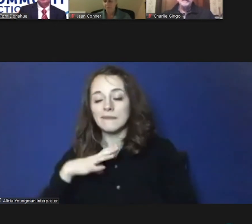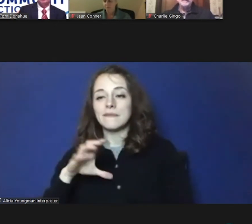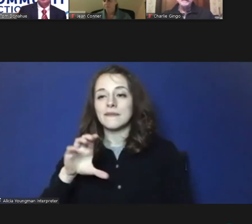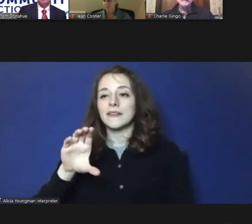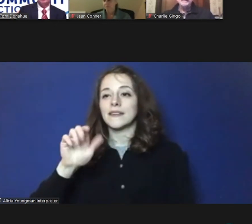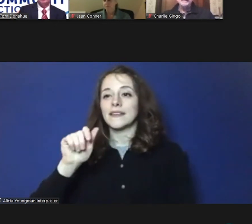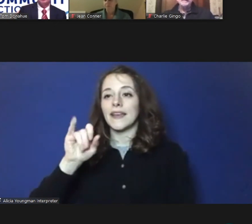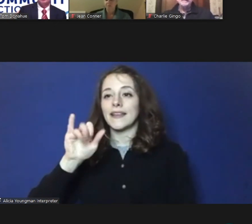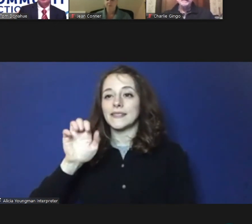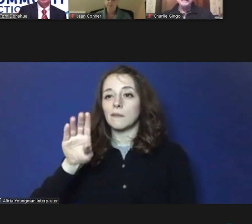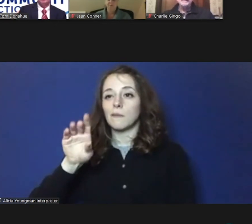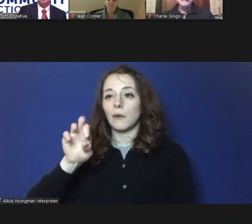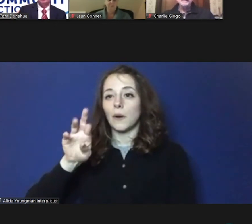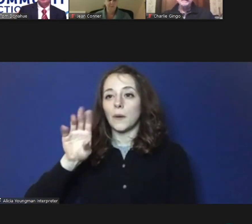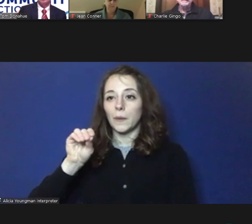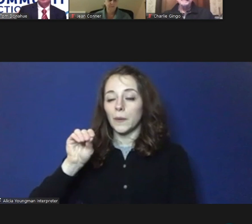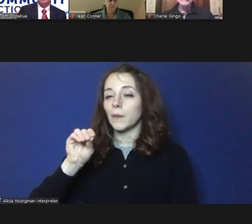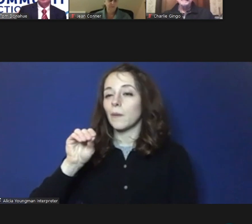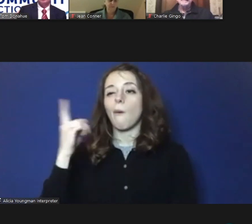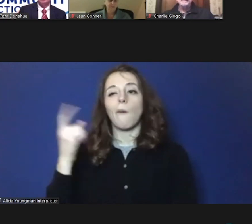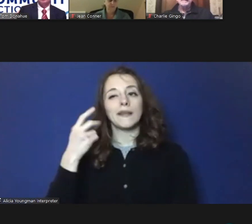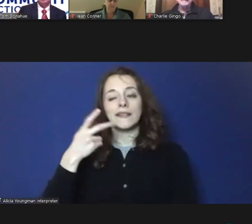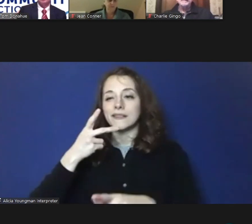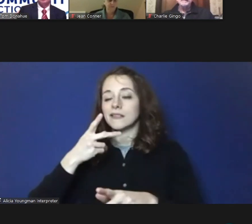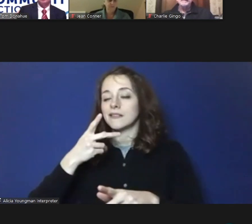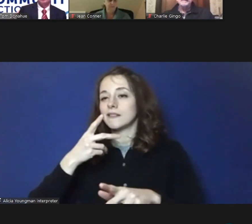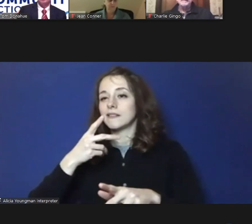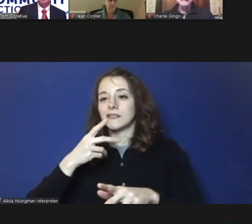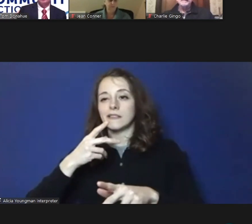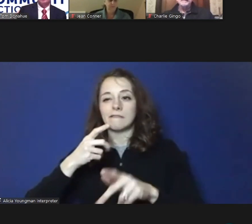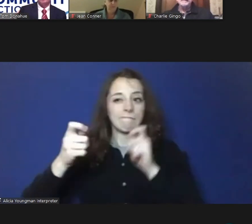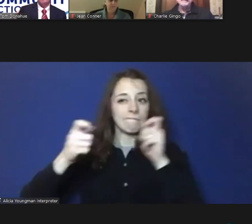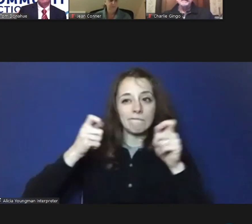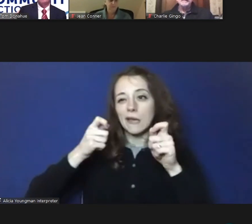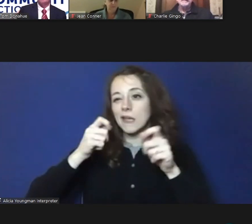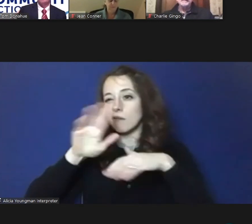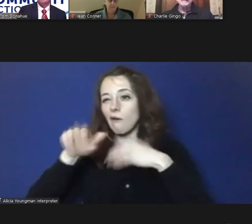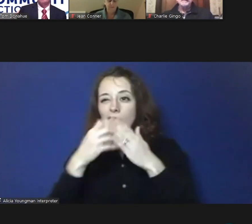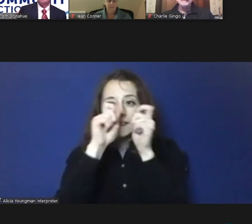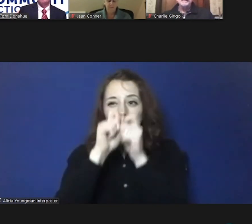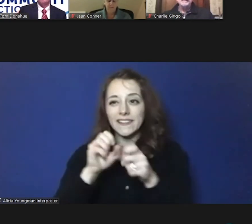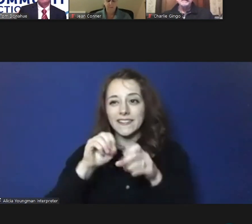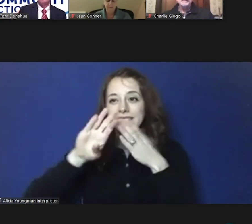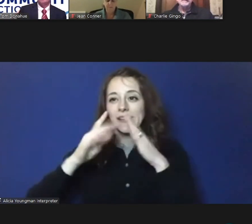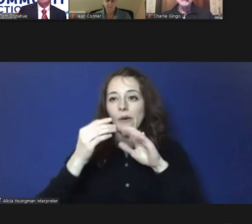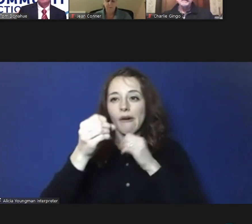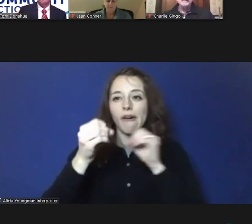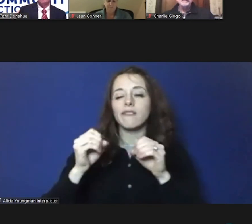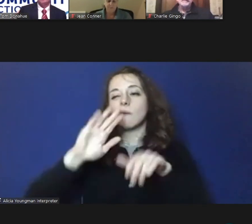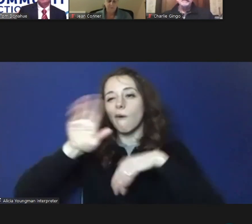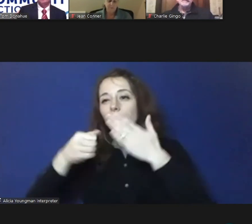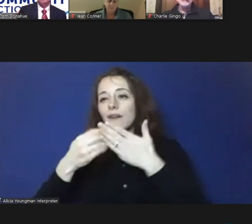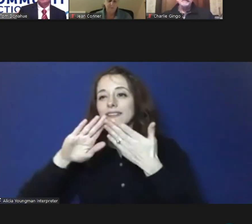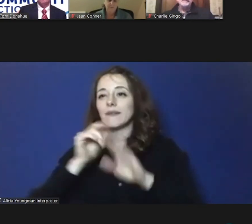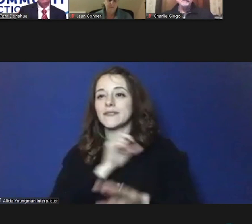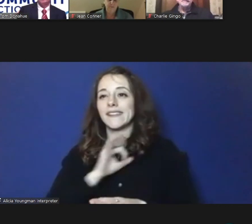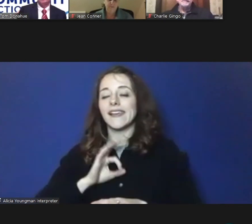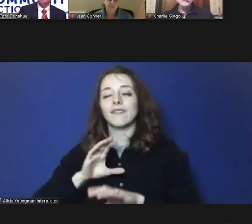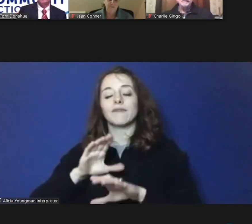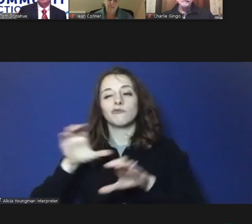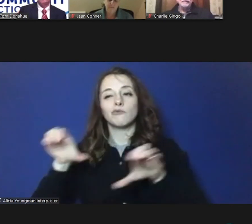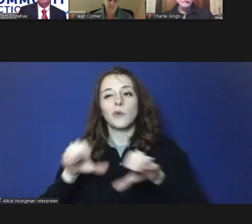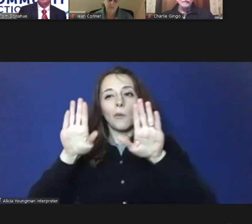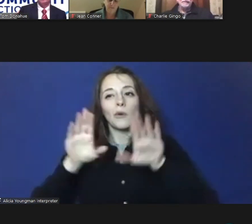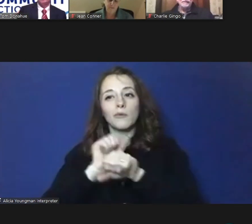who just absolutely keeps the pieces together in the town office, and all the other town staff that do such a great job for everybody.